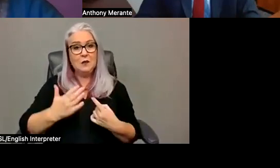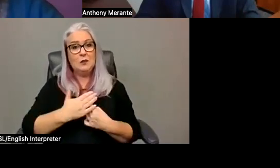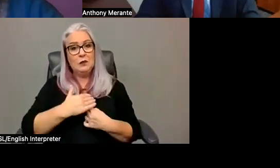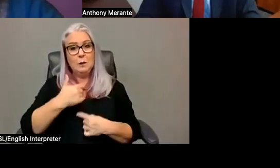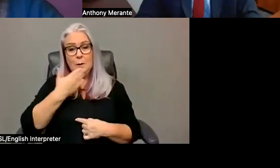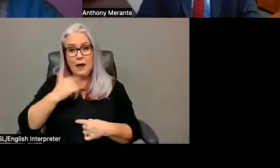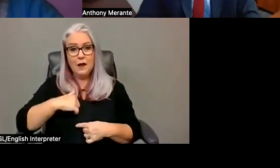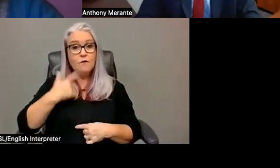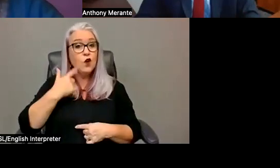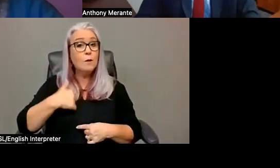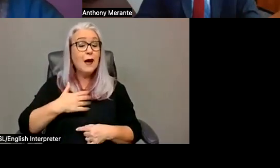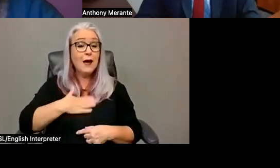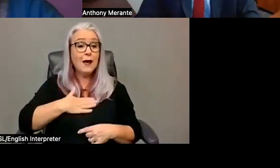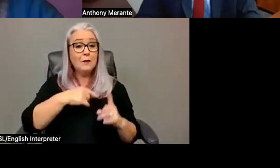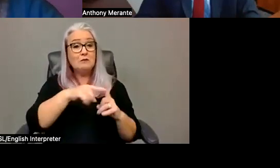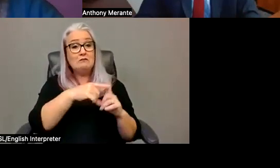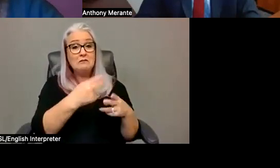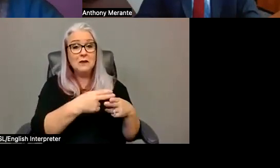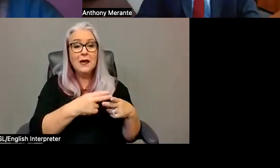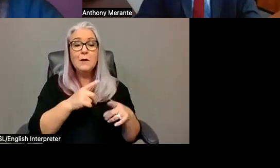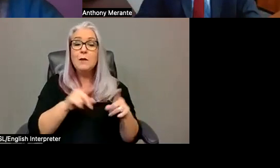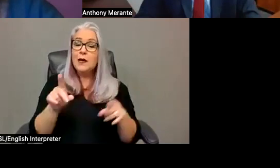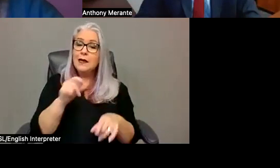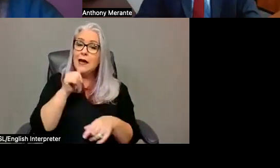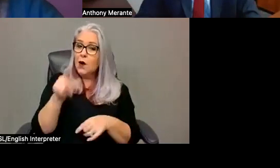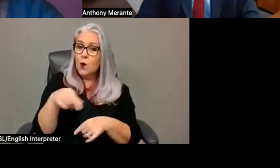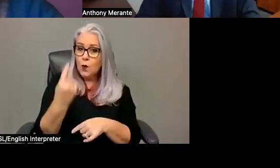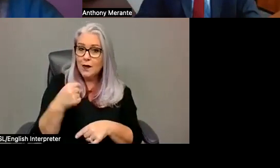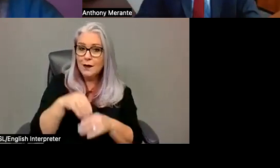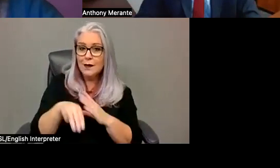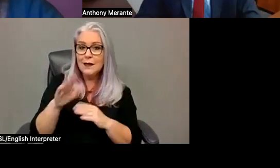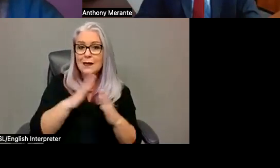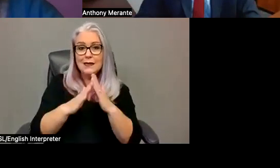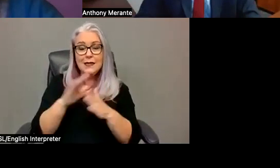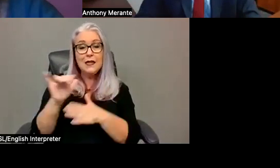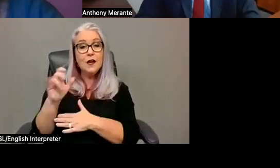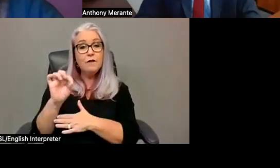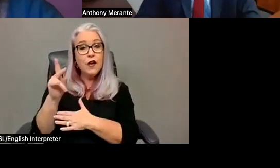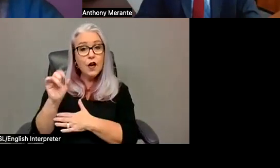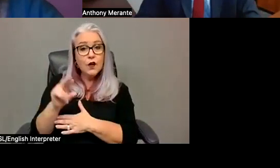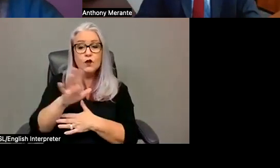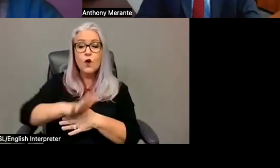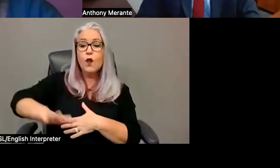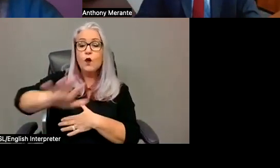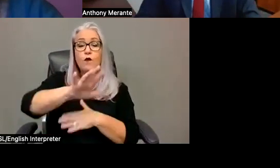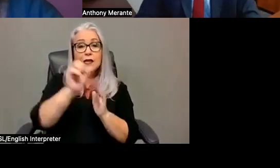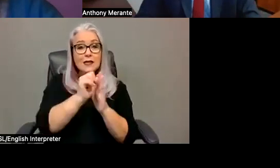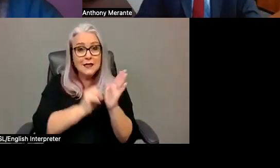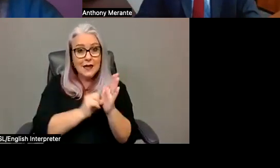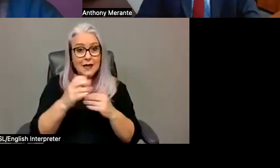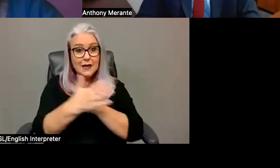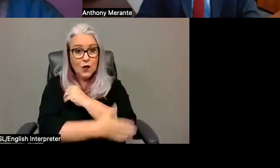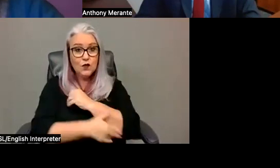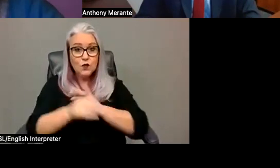limits. It belongs not only here in the city of Yonkers, it belongs throughout the state and the country. It is important.